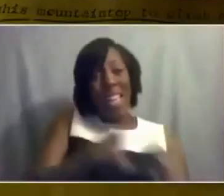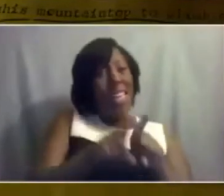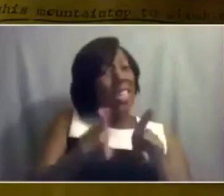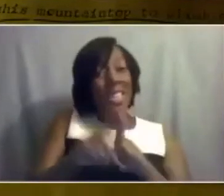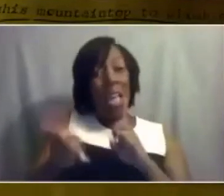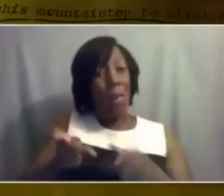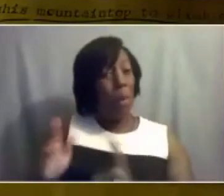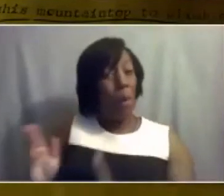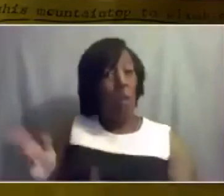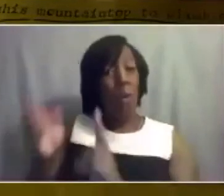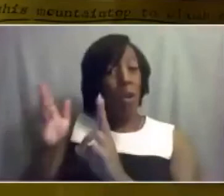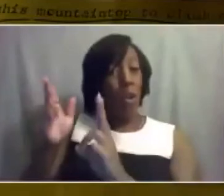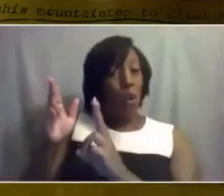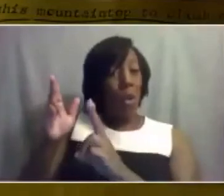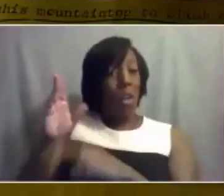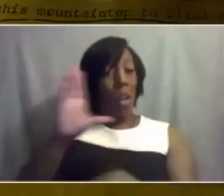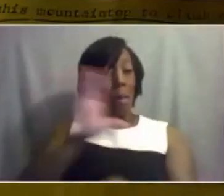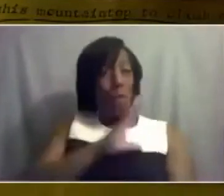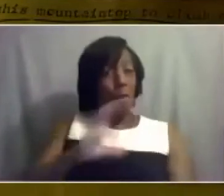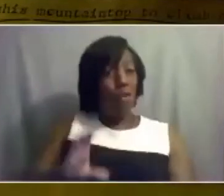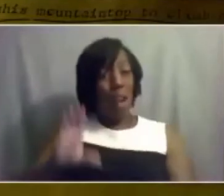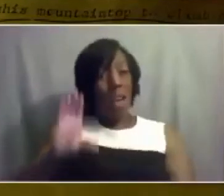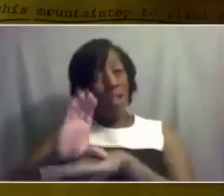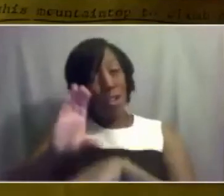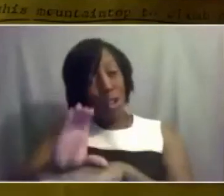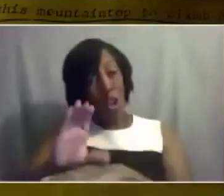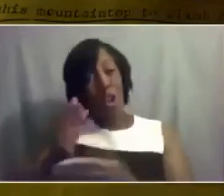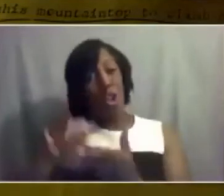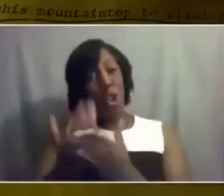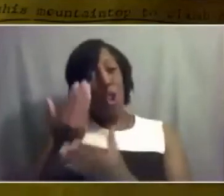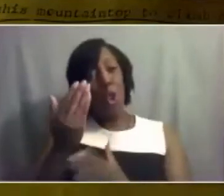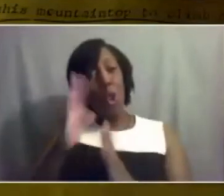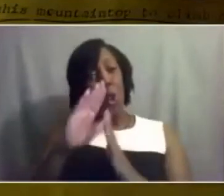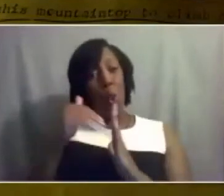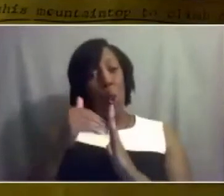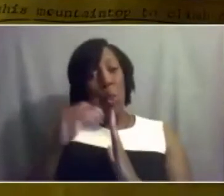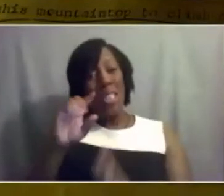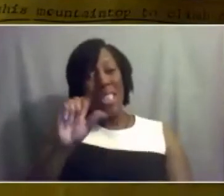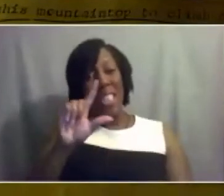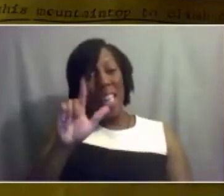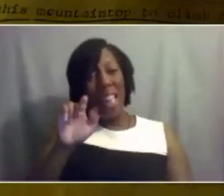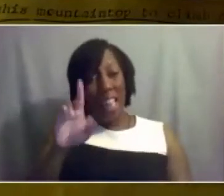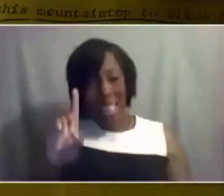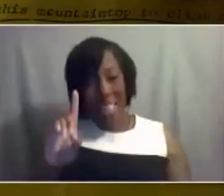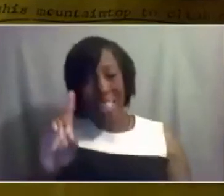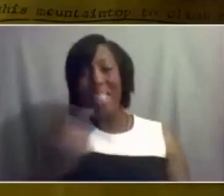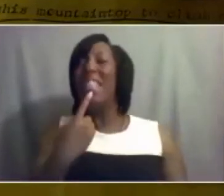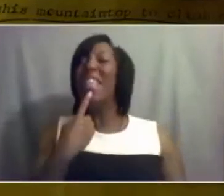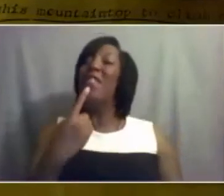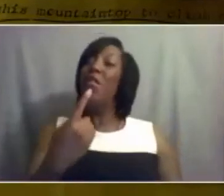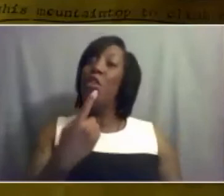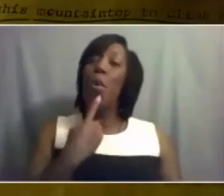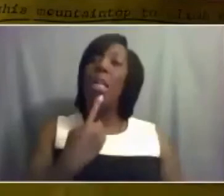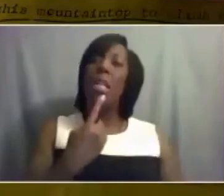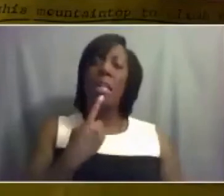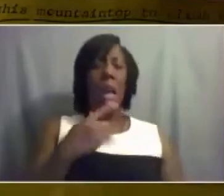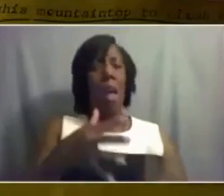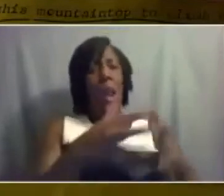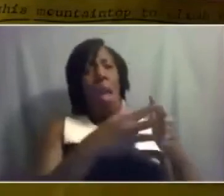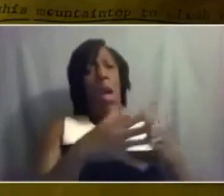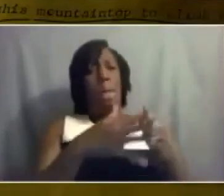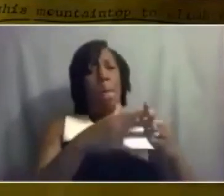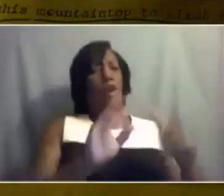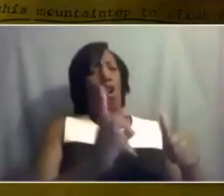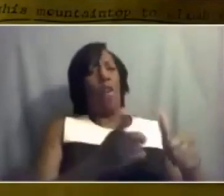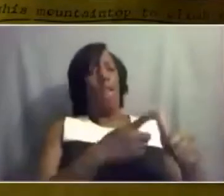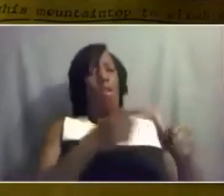working together. And as even though Trump said that he had an America First strategy, he was working with fascists and Nazis all across